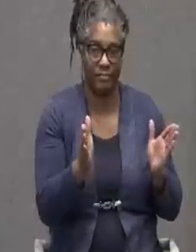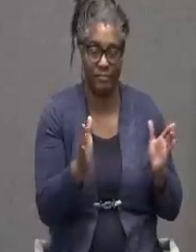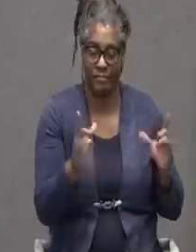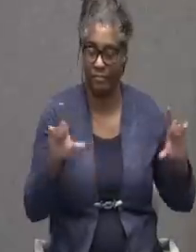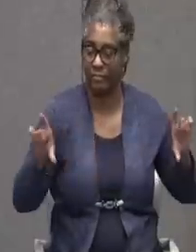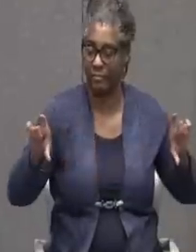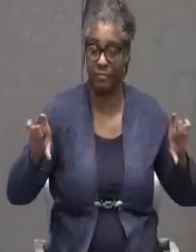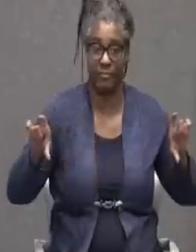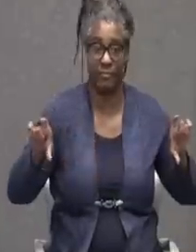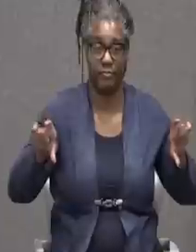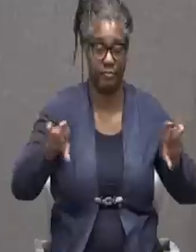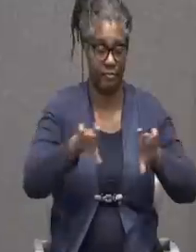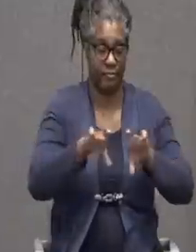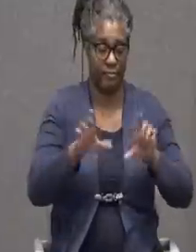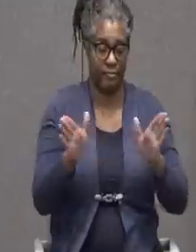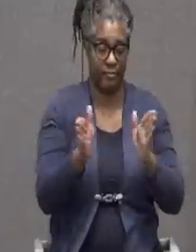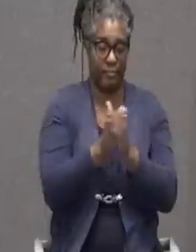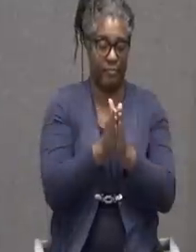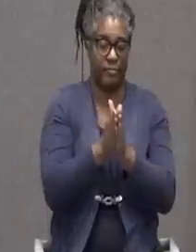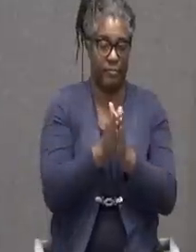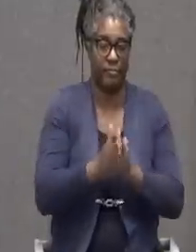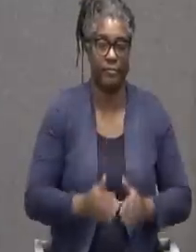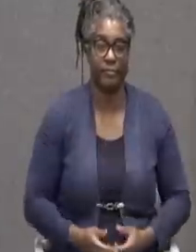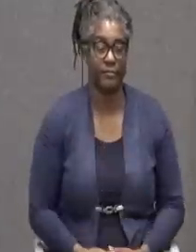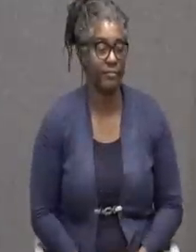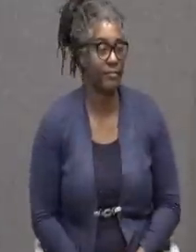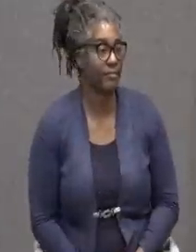plates together. There we go.